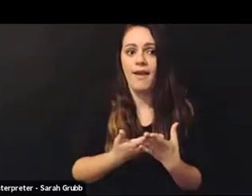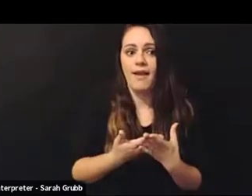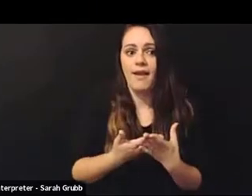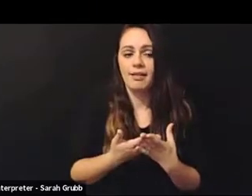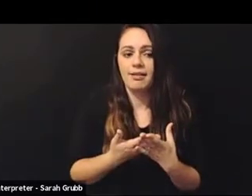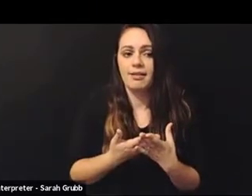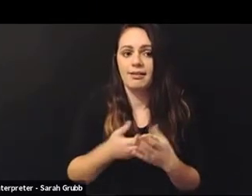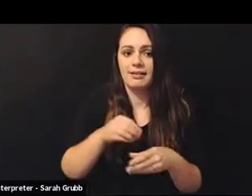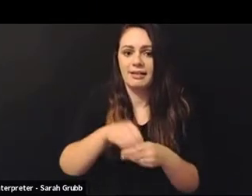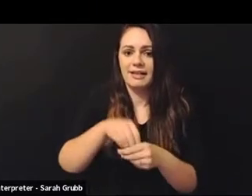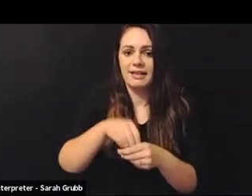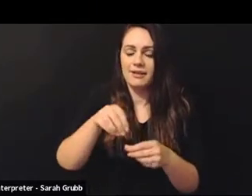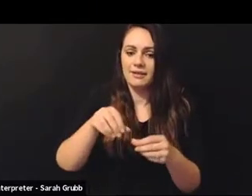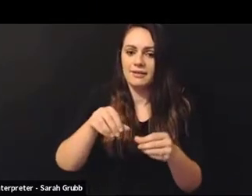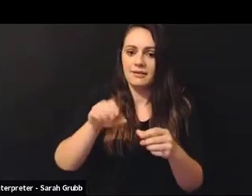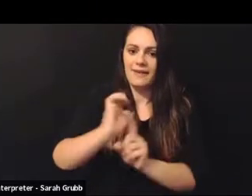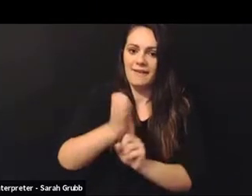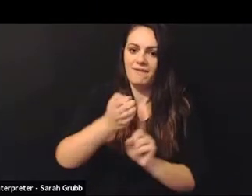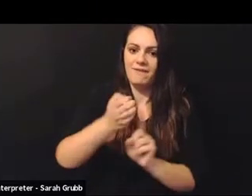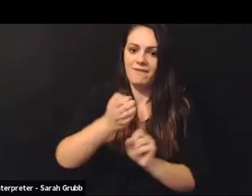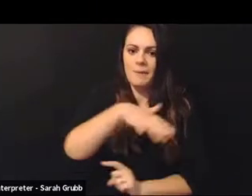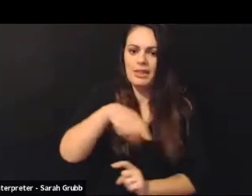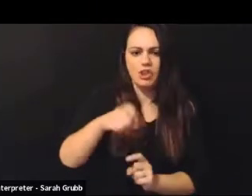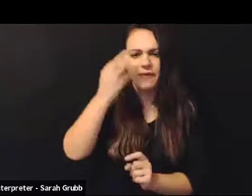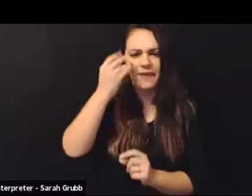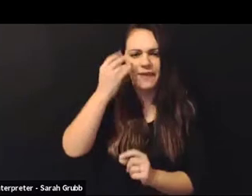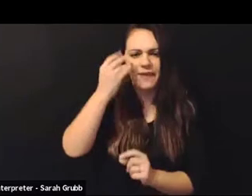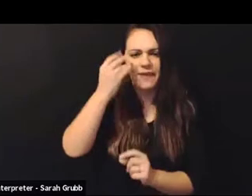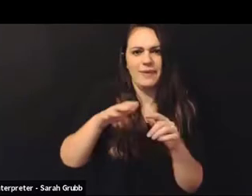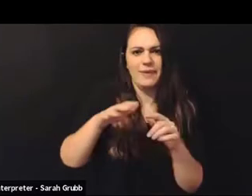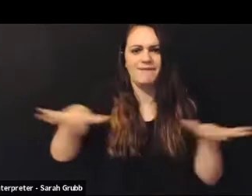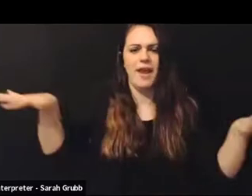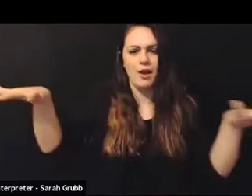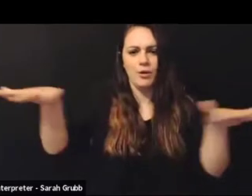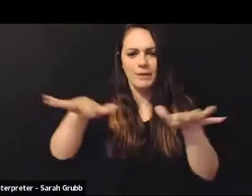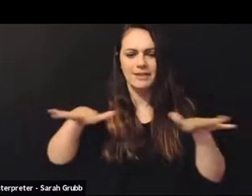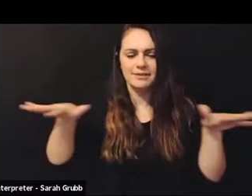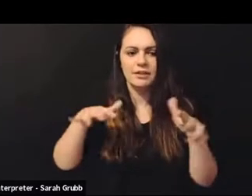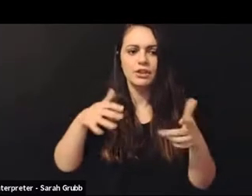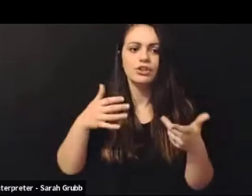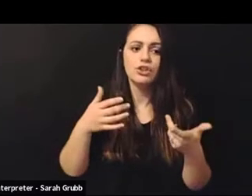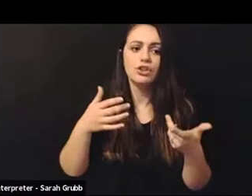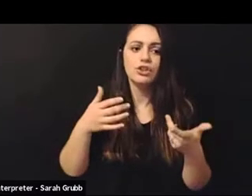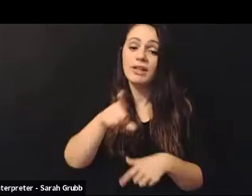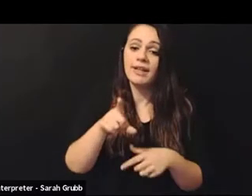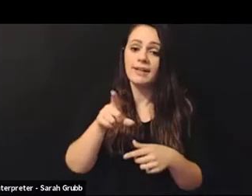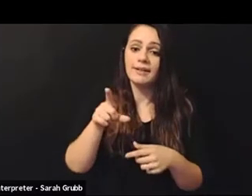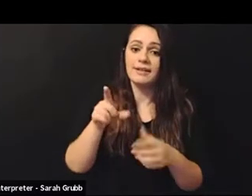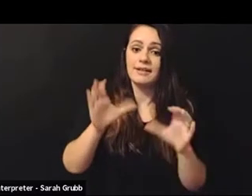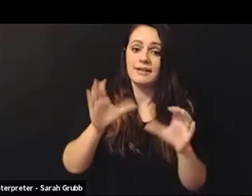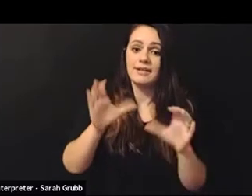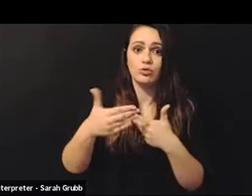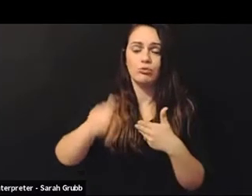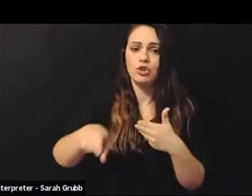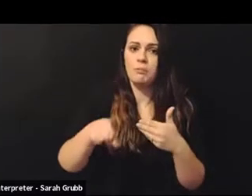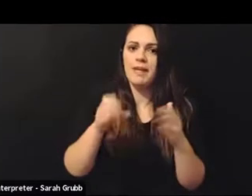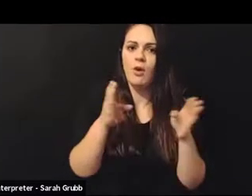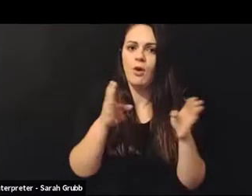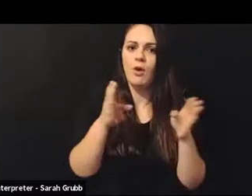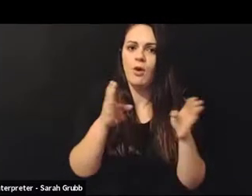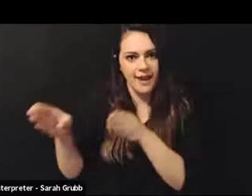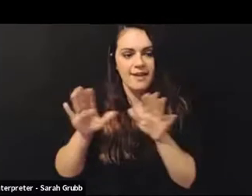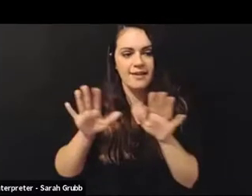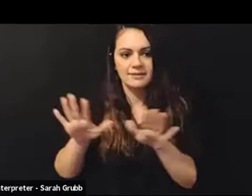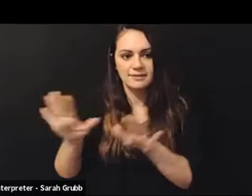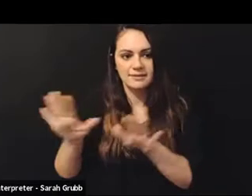environmental adaptations you want to think about for a learner who's deafblind. So organized learning spaces, using a calendar system or some kind of schedule system